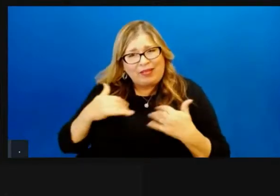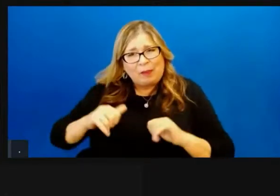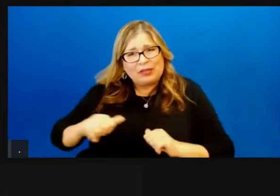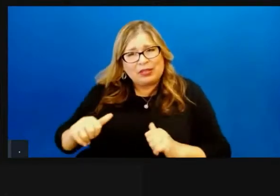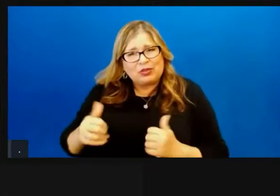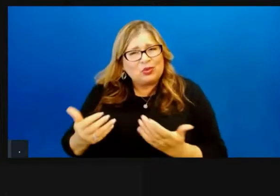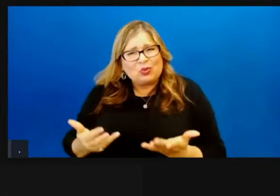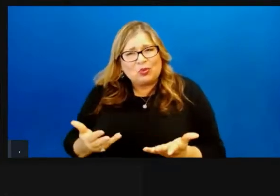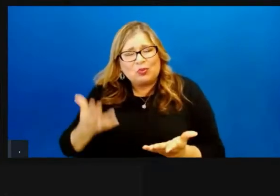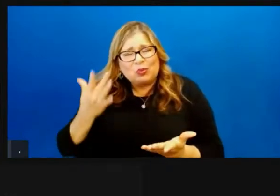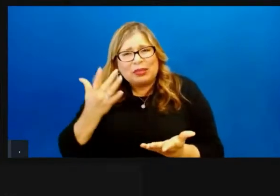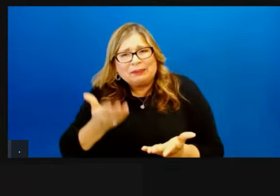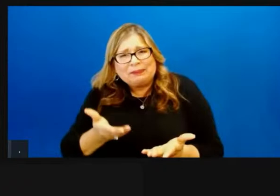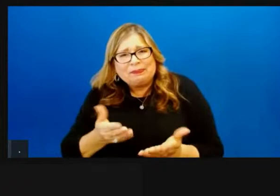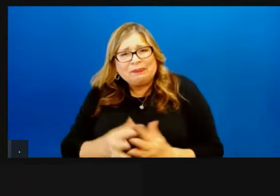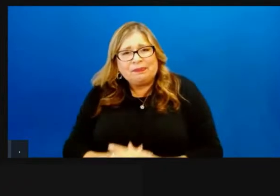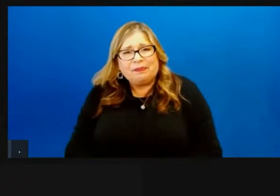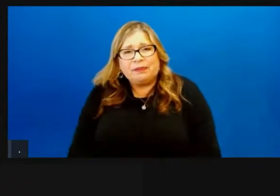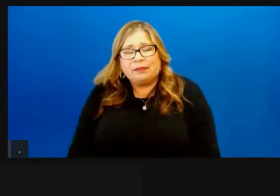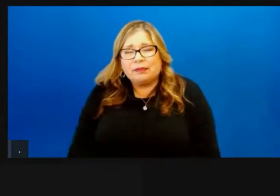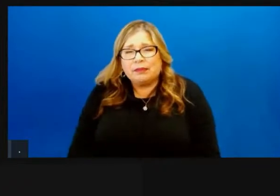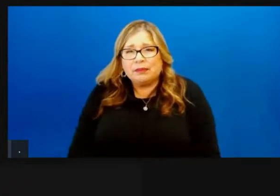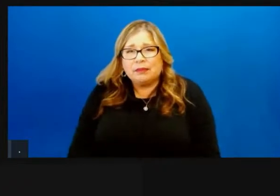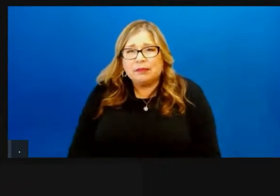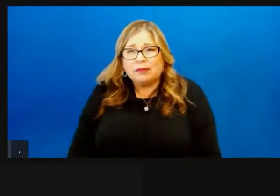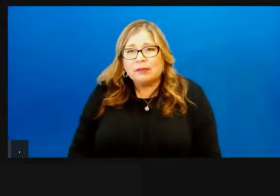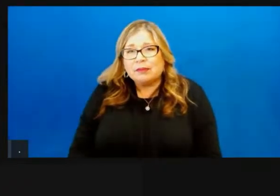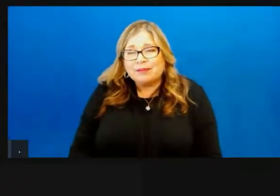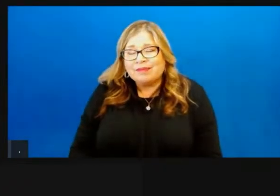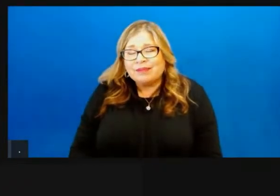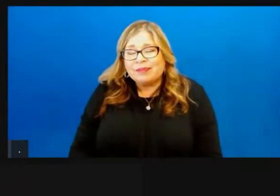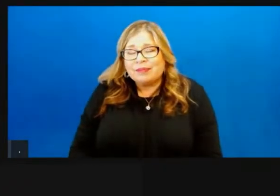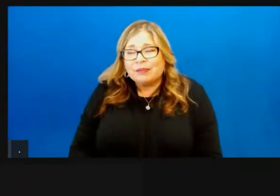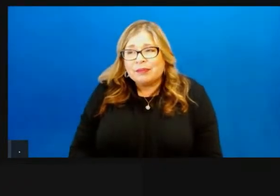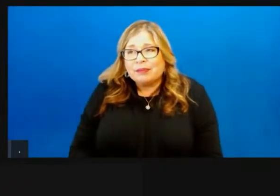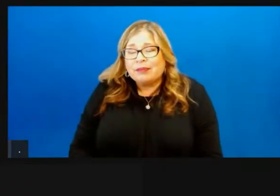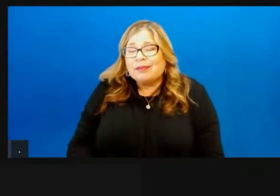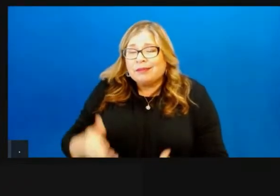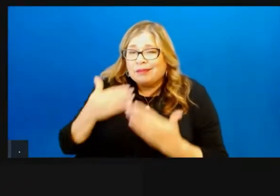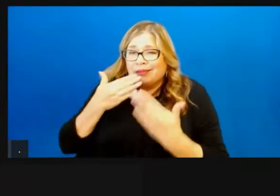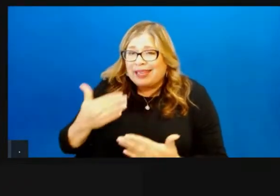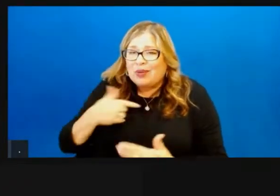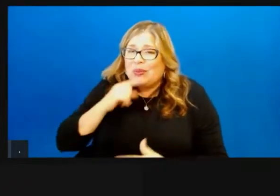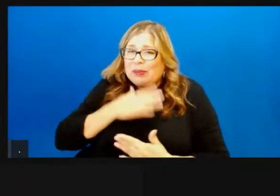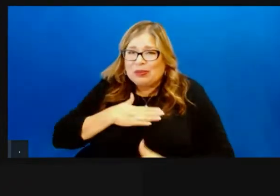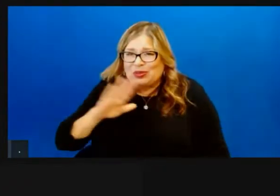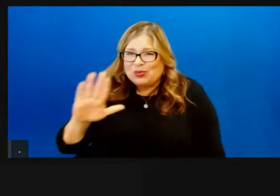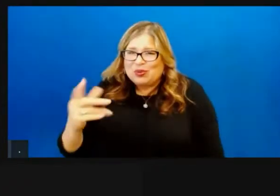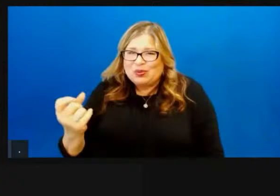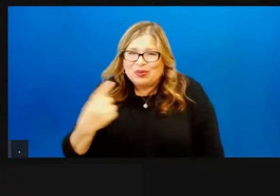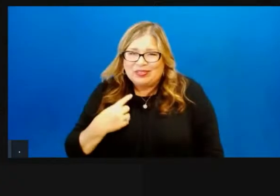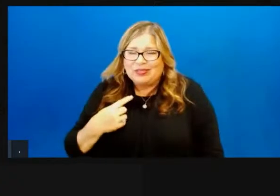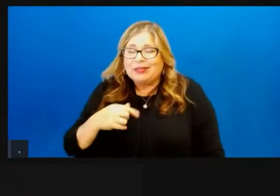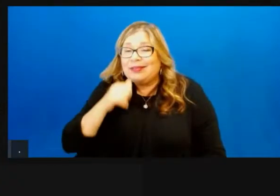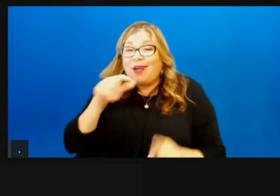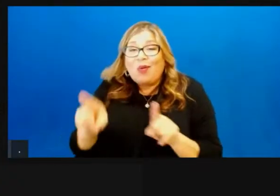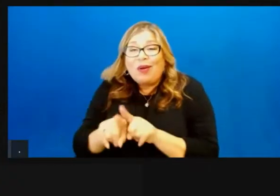I very much appreciate the question, not just as a pediatrician, but as a father of an 8-year-old. You